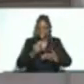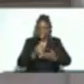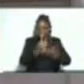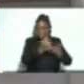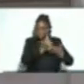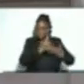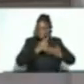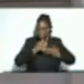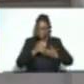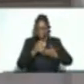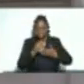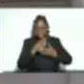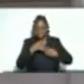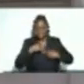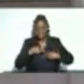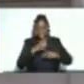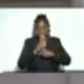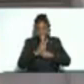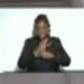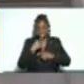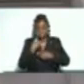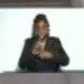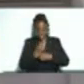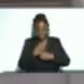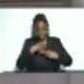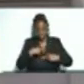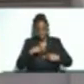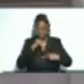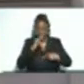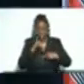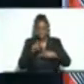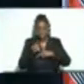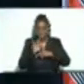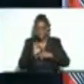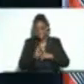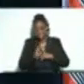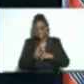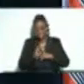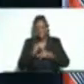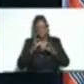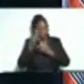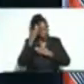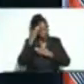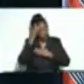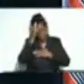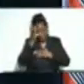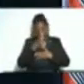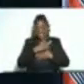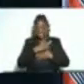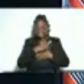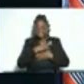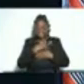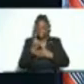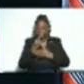principle that health care is a human right, not a privilege. However, few knew the man without the stethoscope,